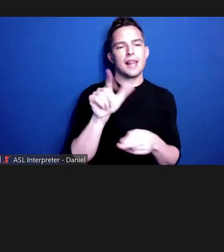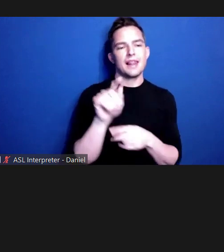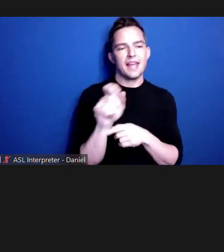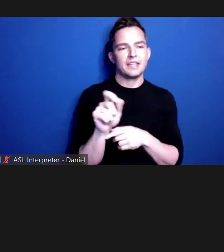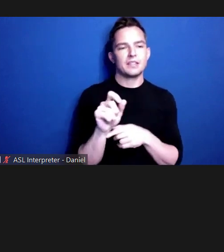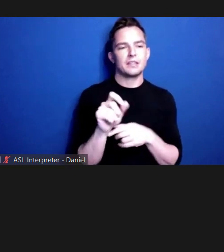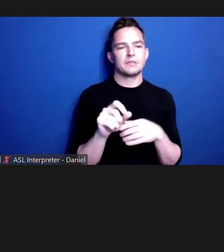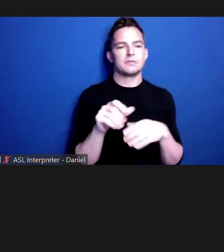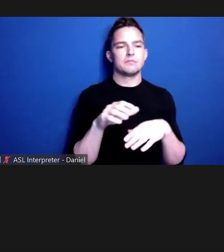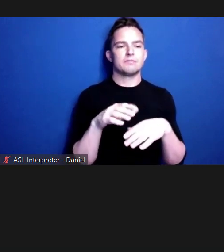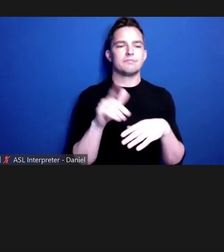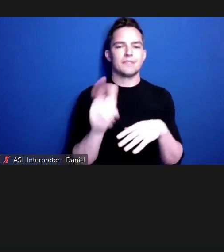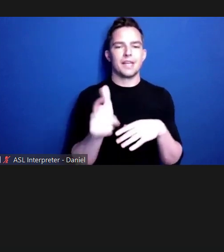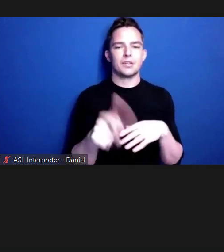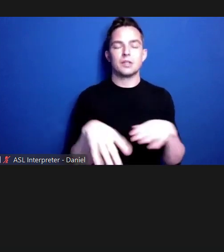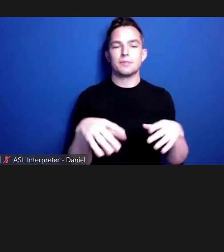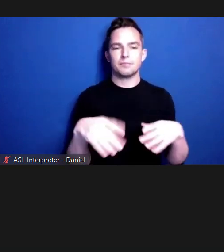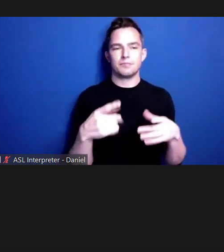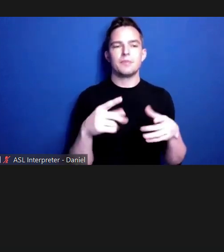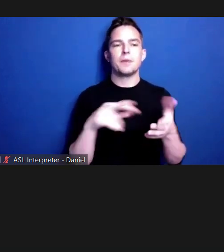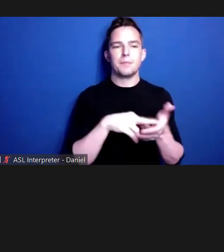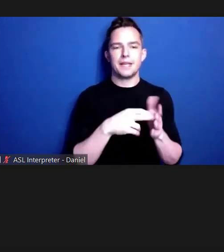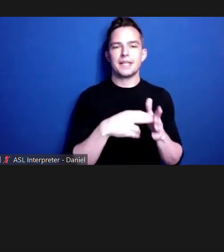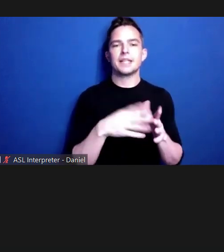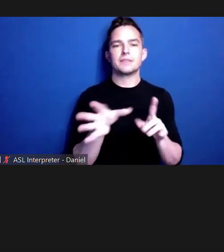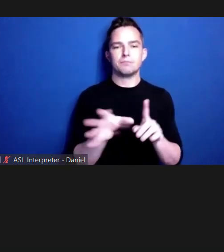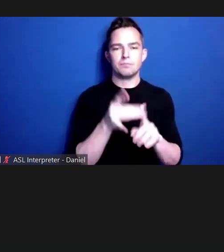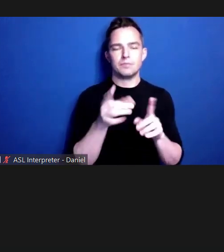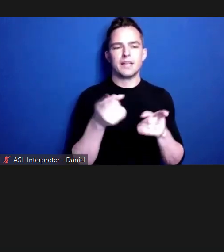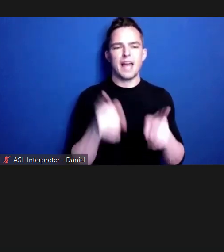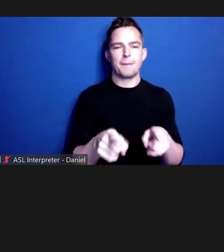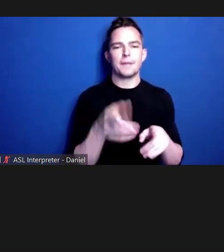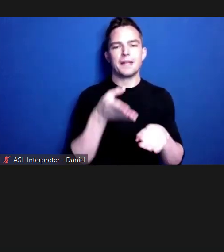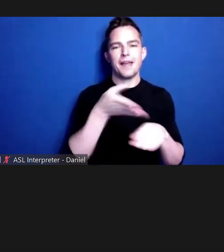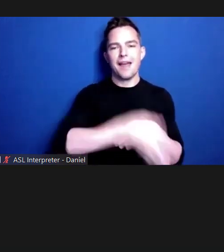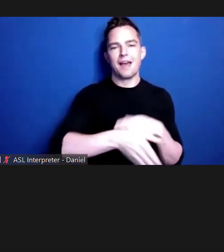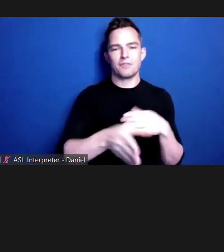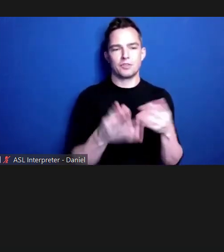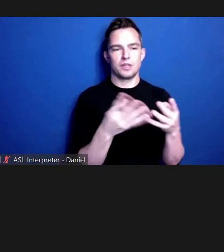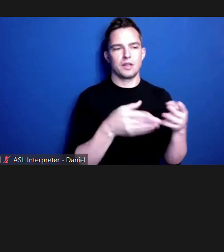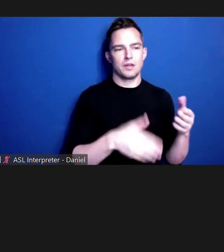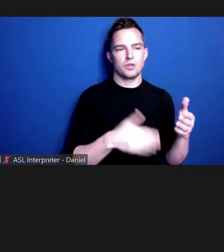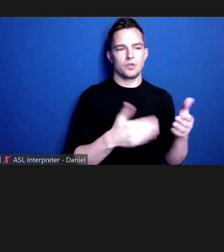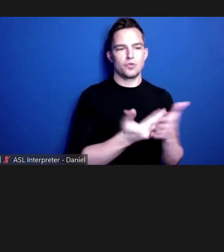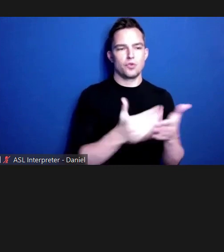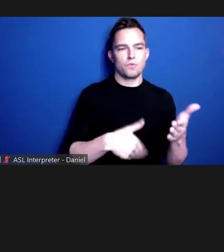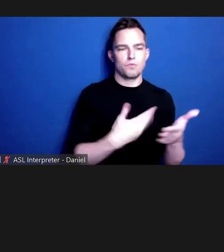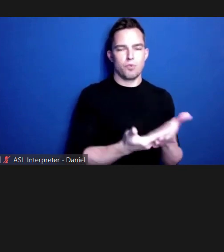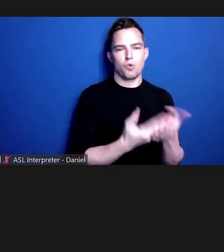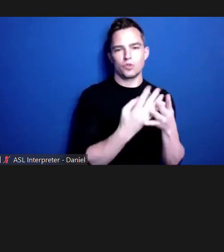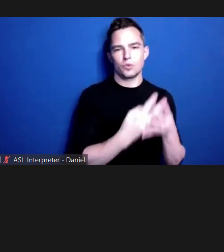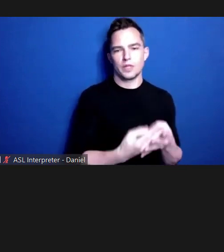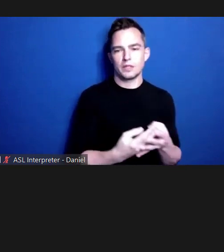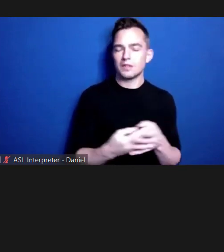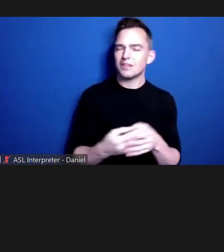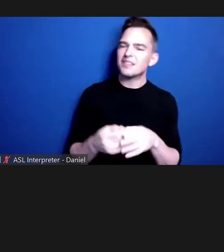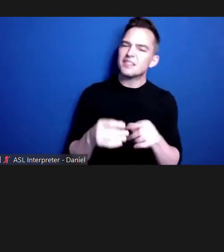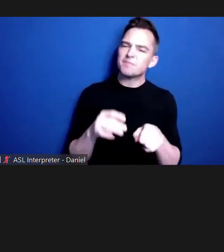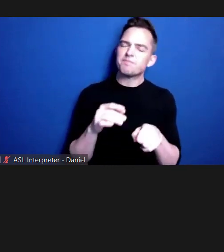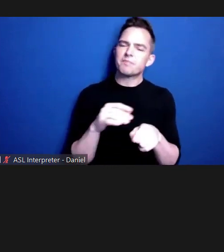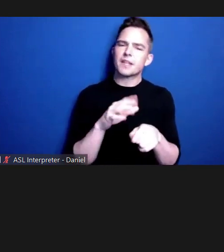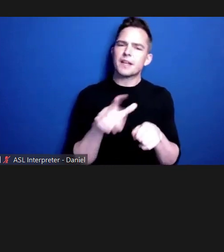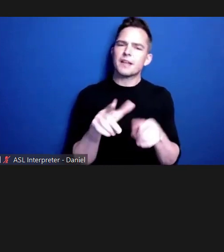it's acquired after the newborn period. You know, it's commonly understood that language development is at the heart